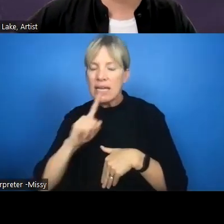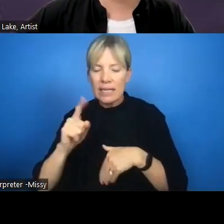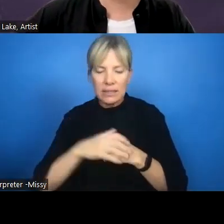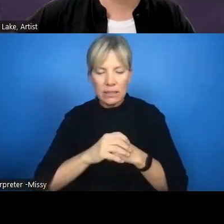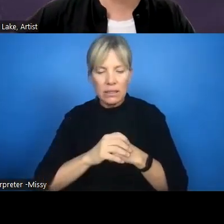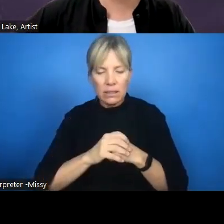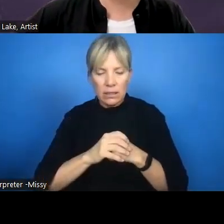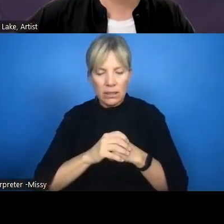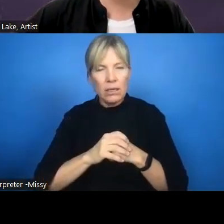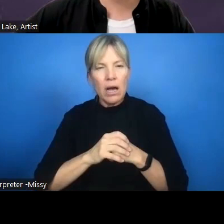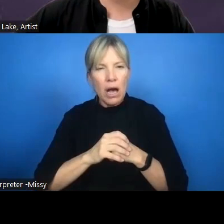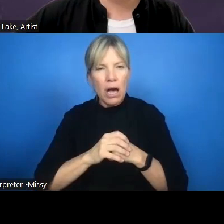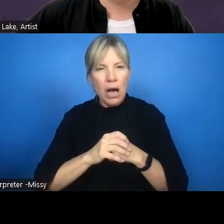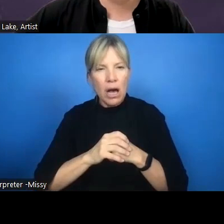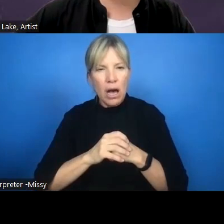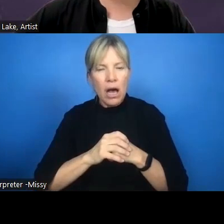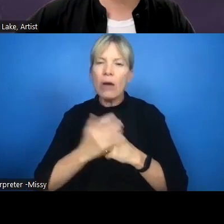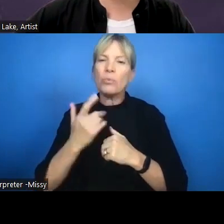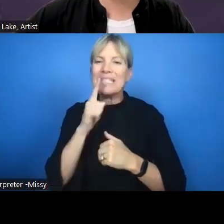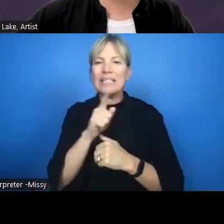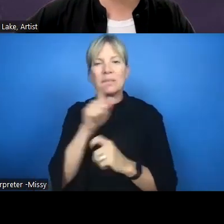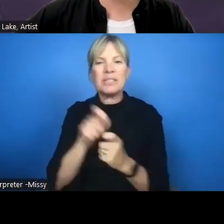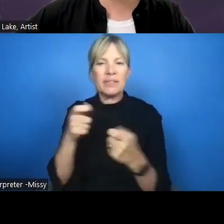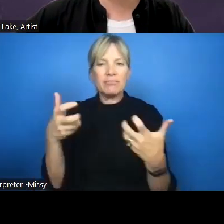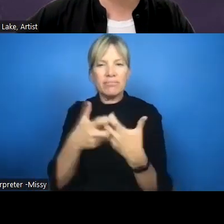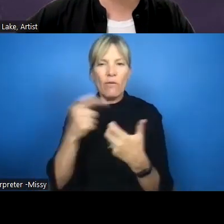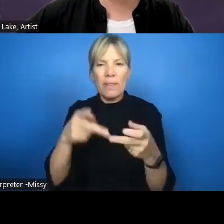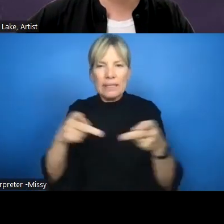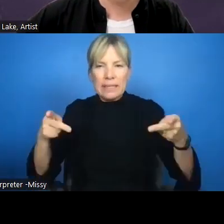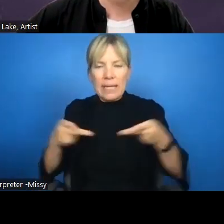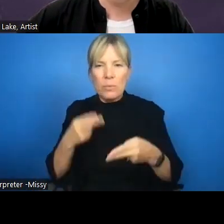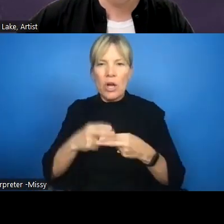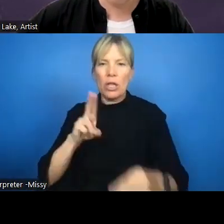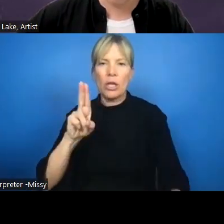little bit more site specific. This is called a Unison